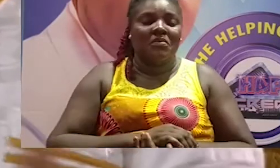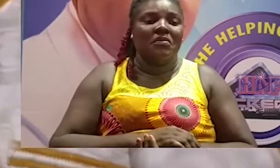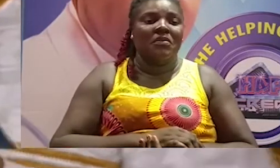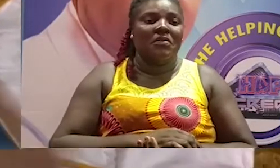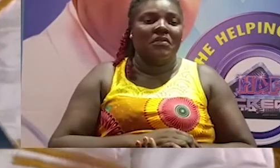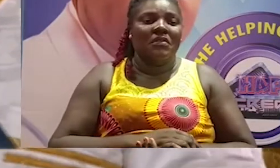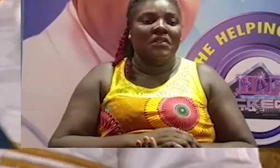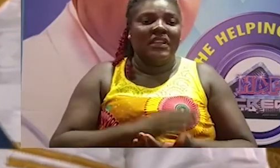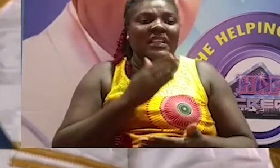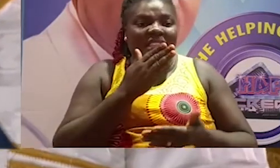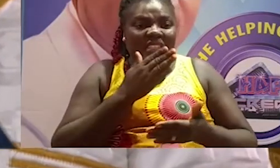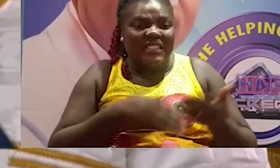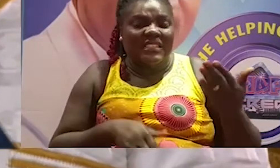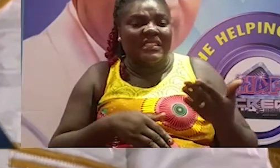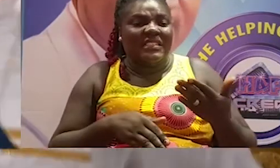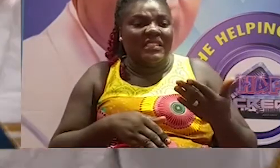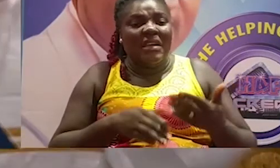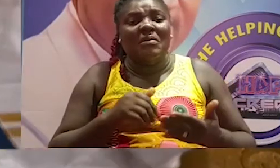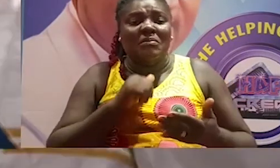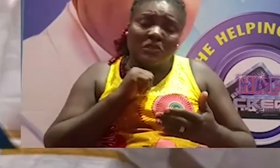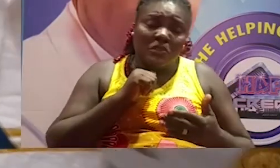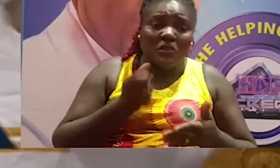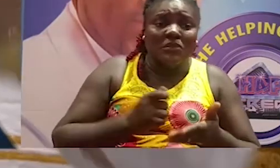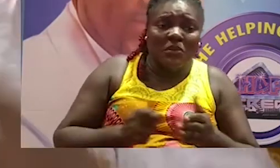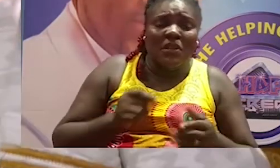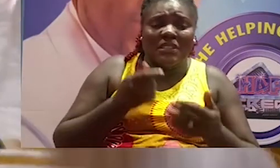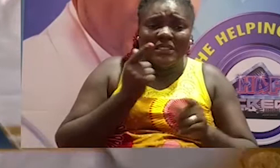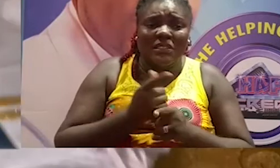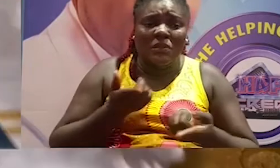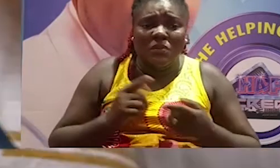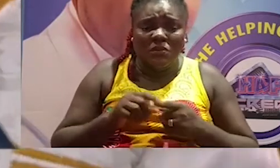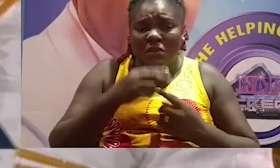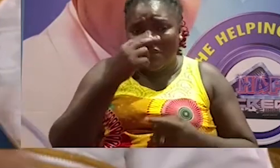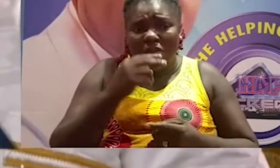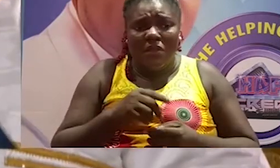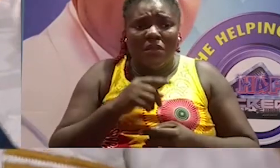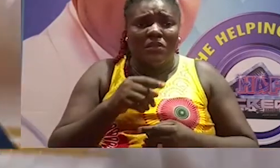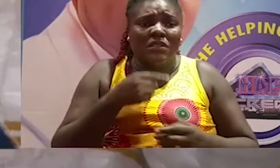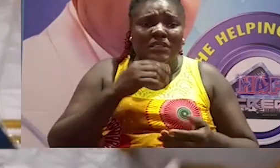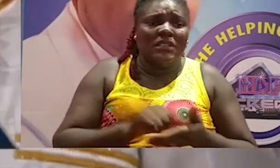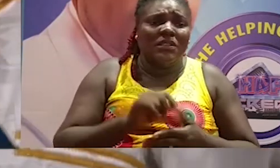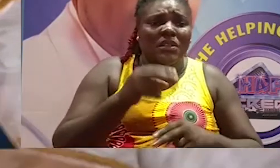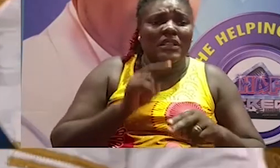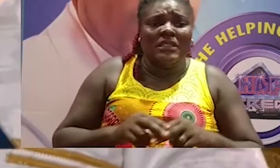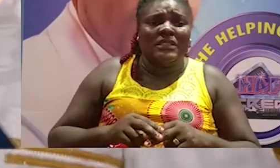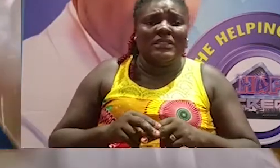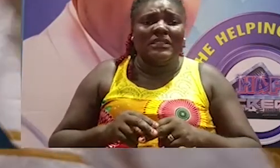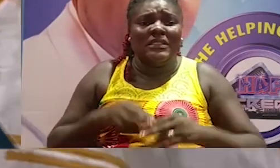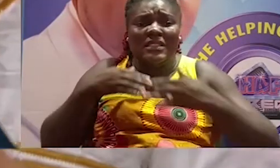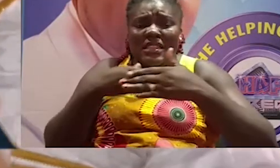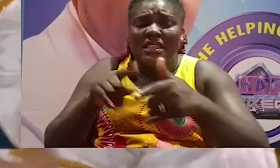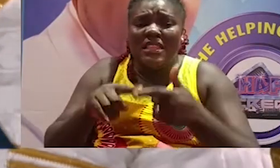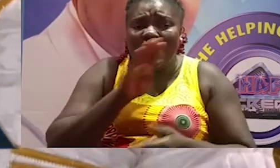they are not writing, they will want to make fun of you. Hey, what? Where are you? You are even sitting at the front, you are still going to the board. You are obstructing our view.